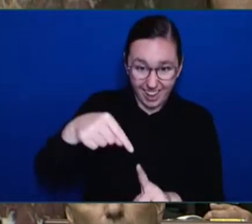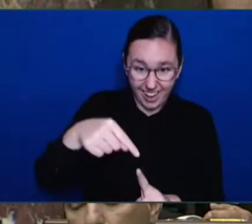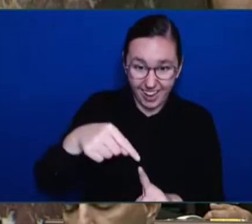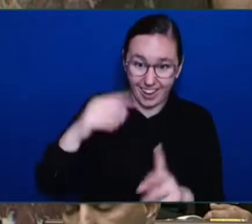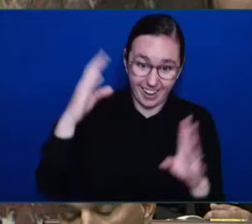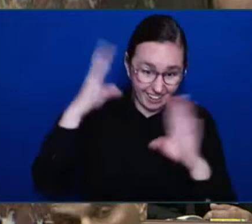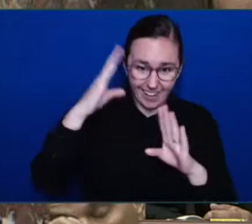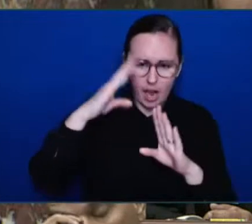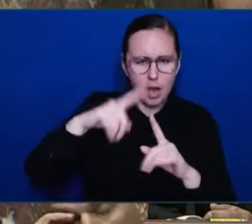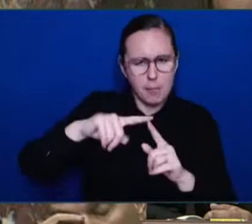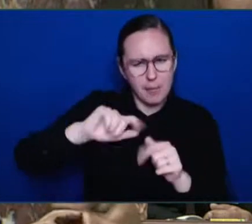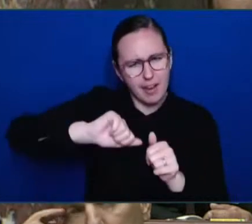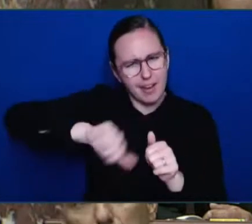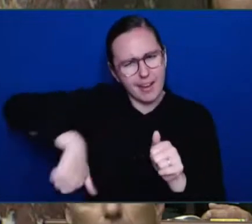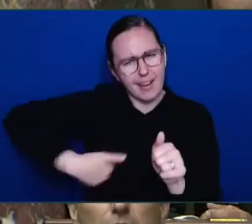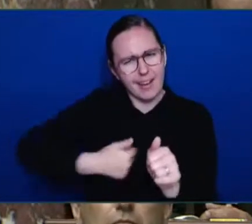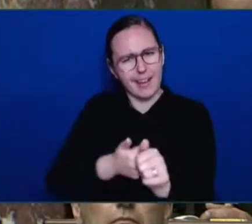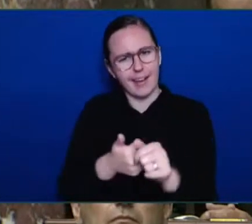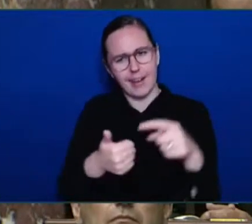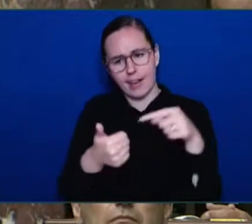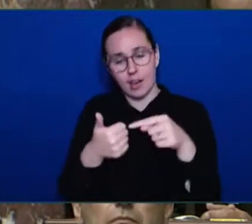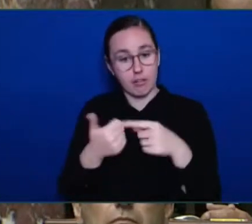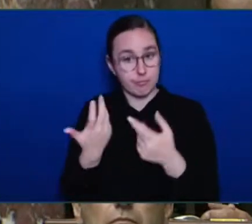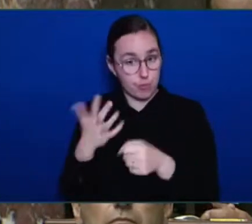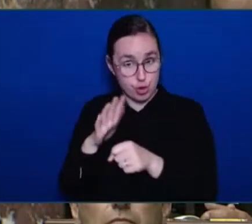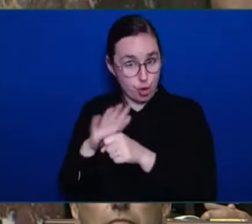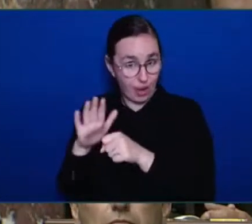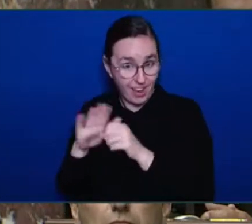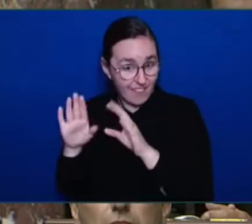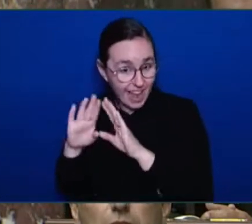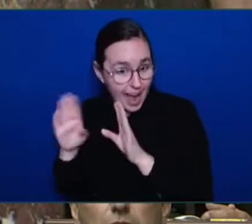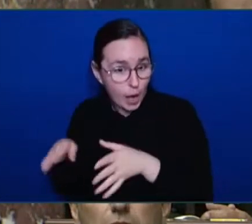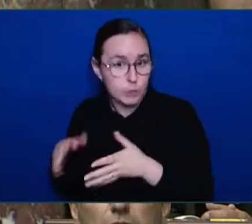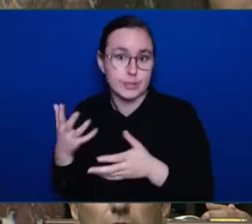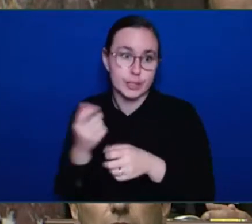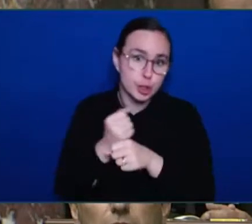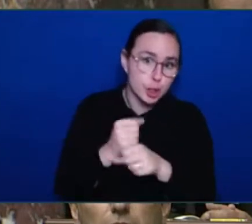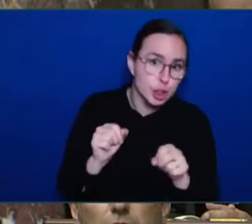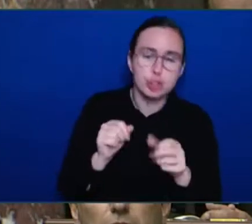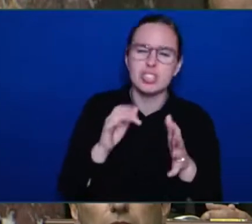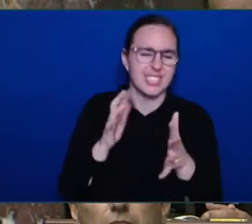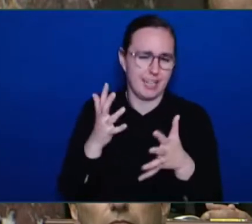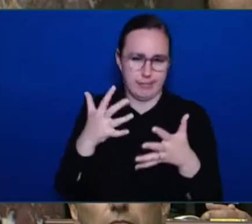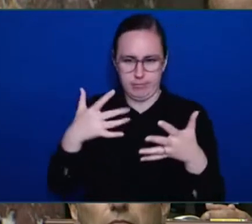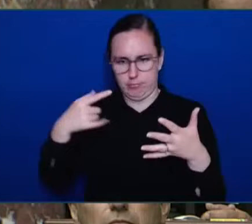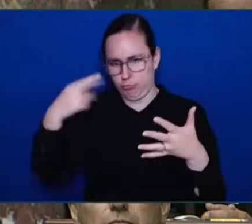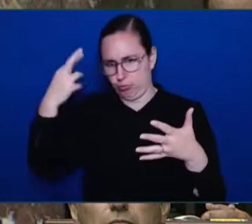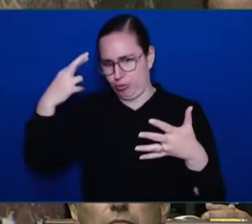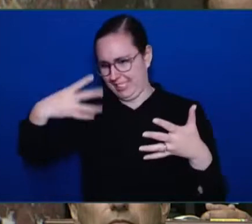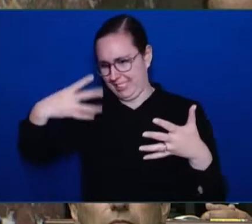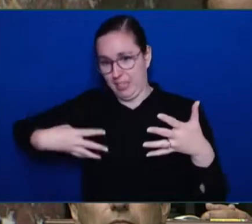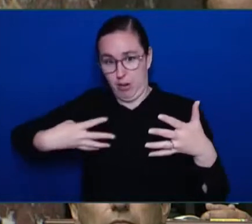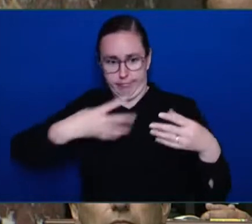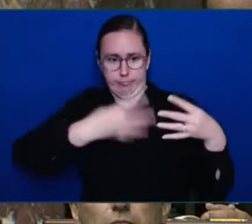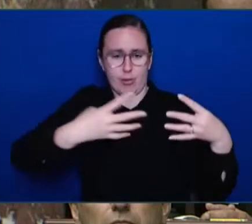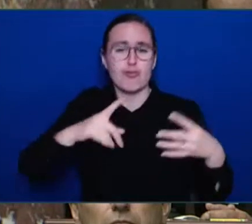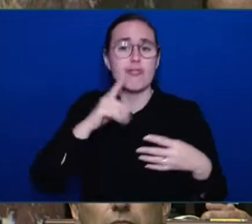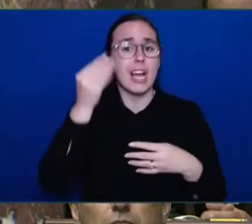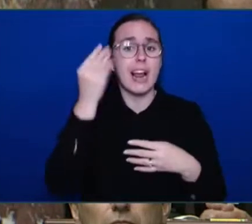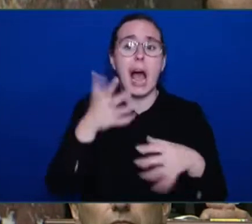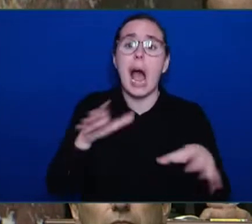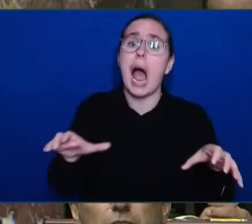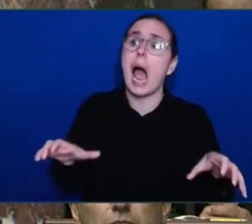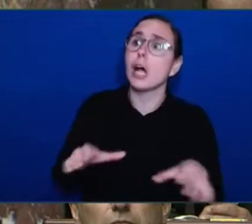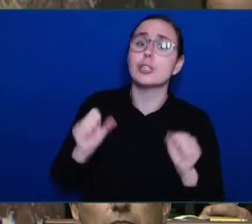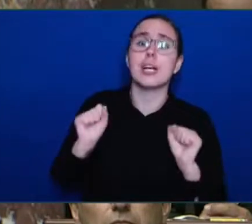Speaker, that we need to do if we're going to get to the root causes of this. I do not think, Mr. Speaker, that the people of British Columbia believe that